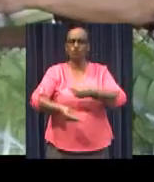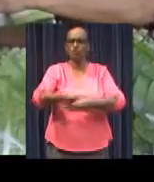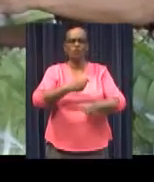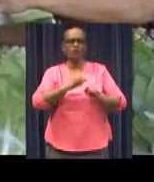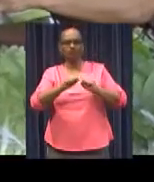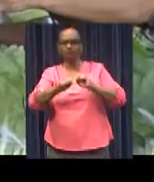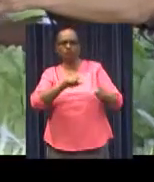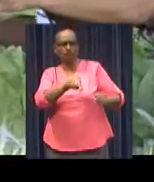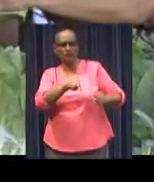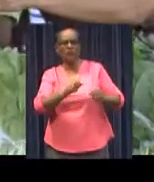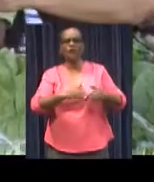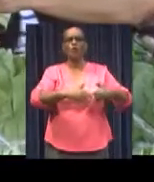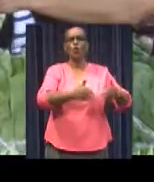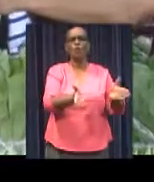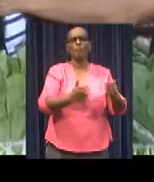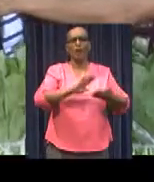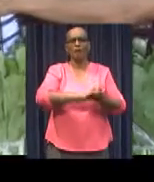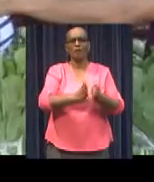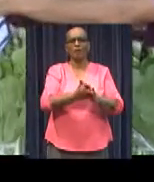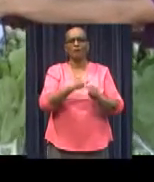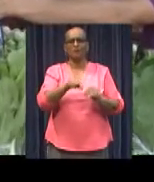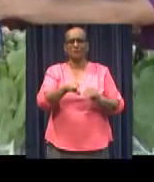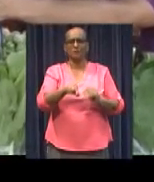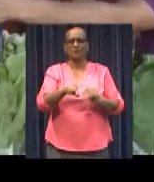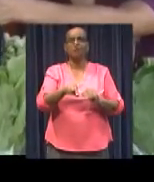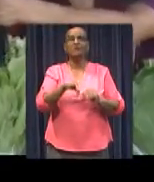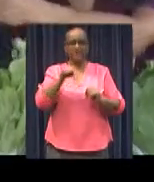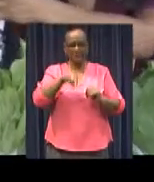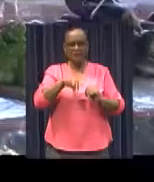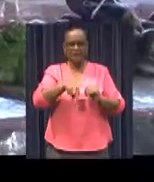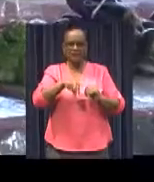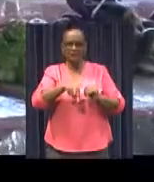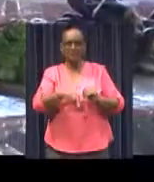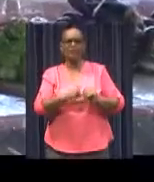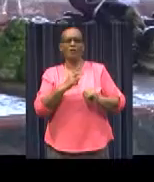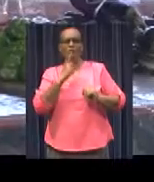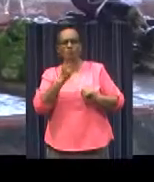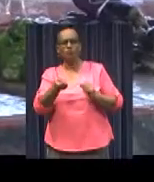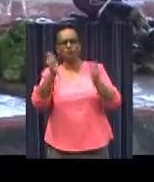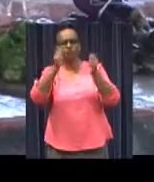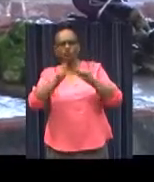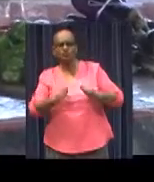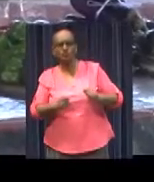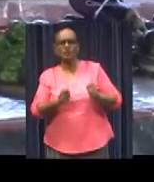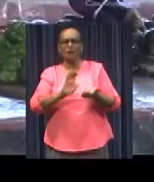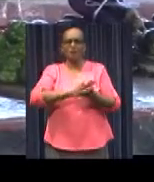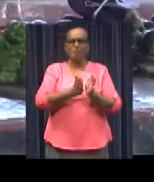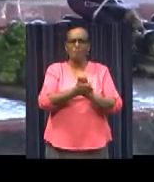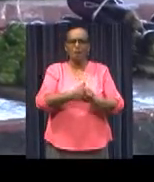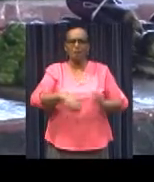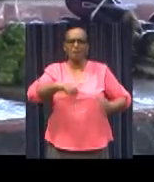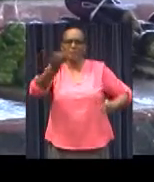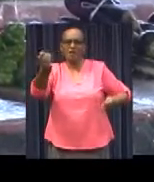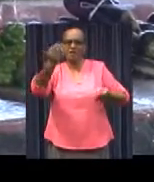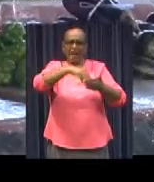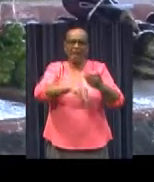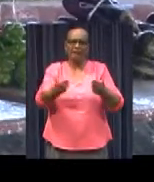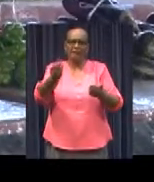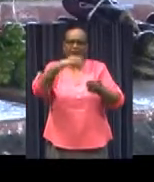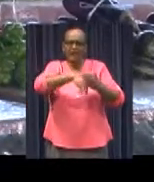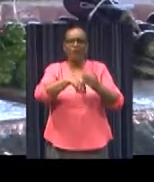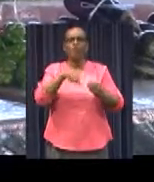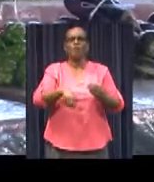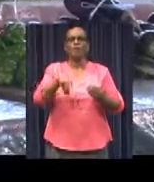aimed at increasing the economic activity in the public markets. This has to result in the markets earning